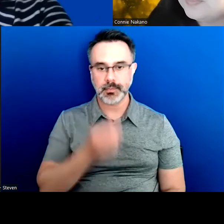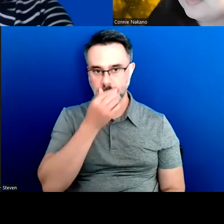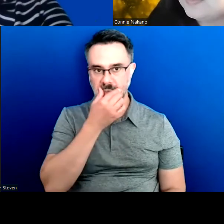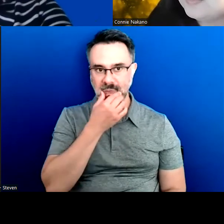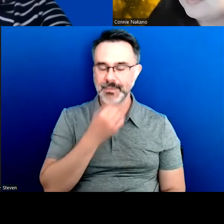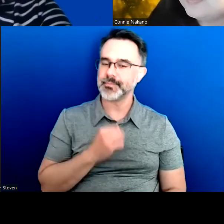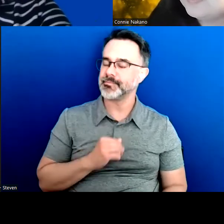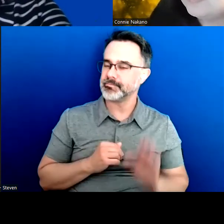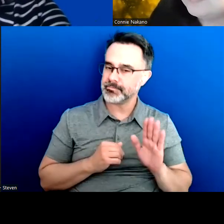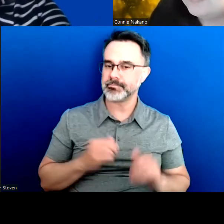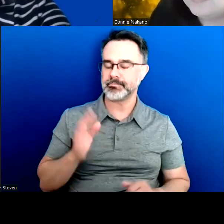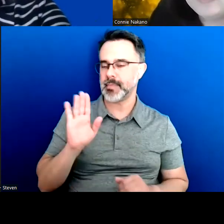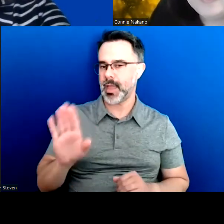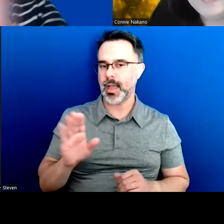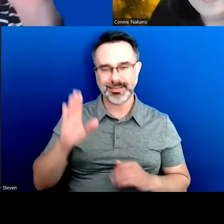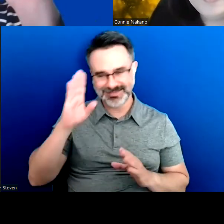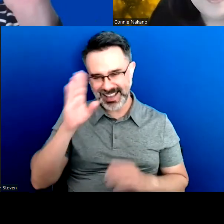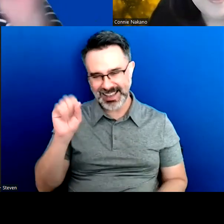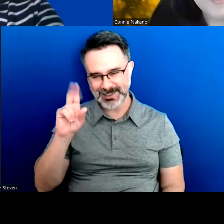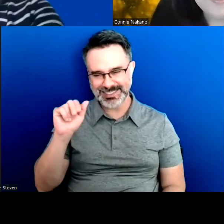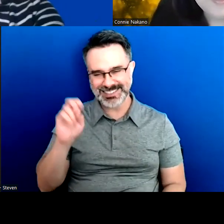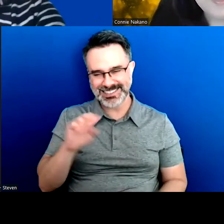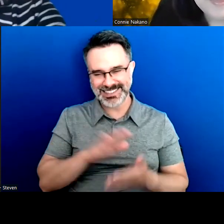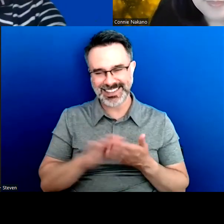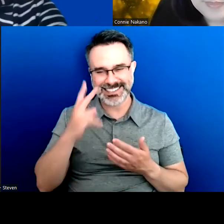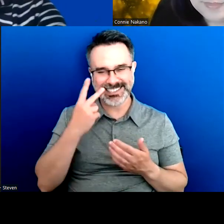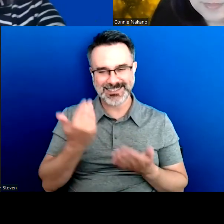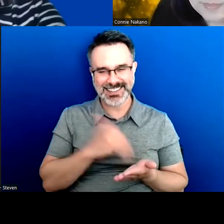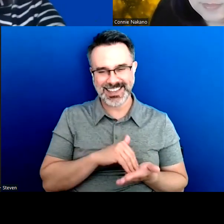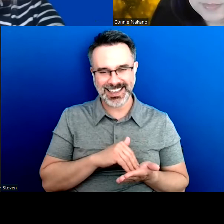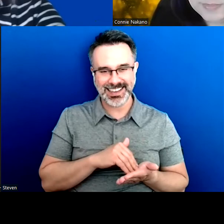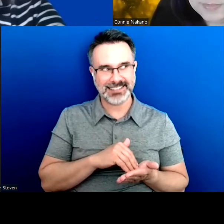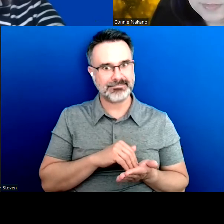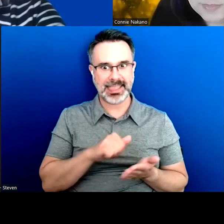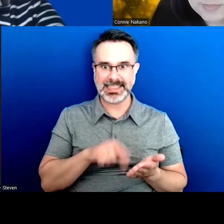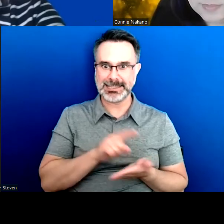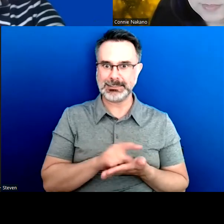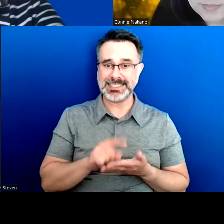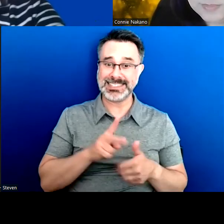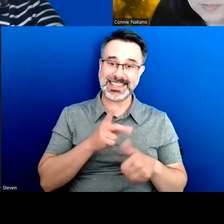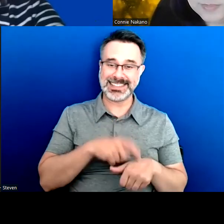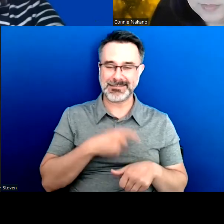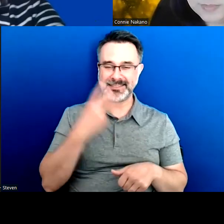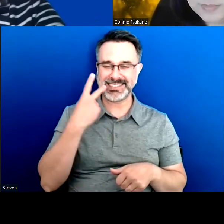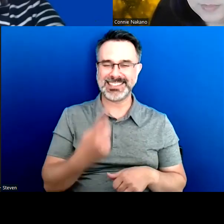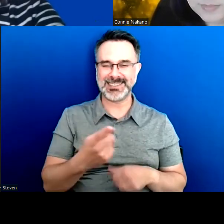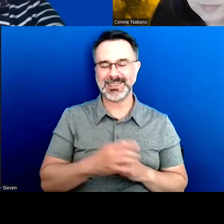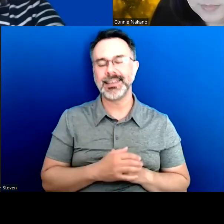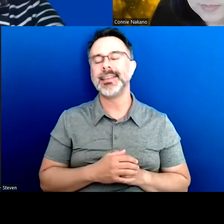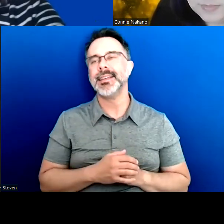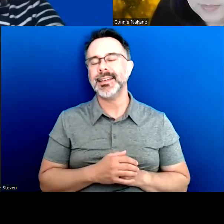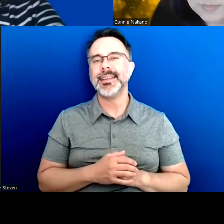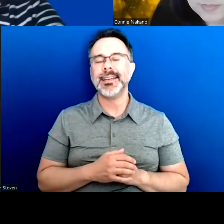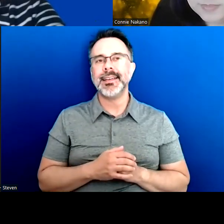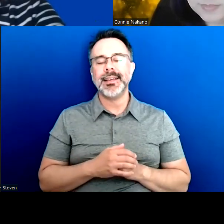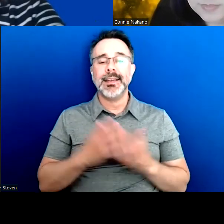Hi, thanks so much. This is great. Hi, Susan. Good to see you again this week. I think the second time I'm seeing you. So I do